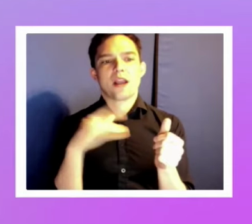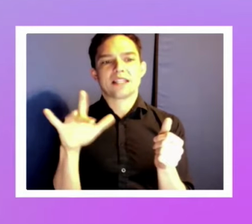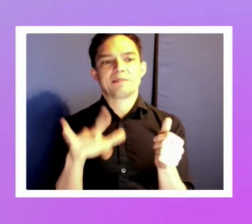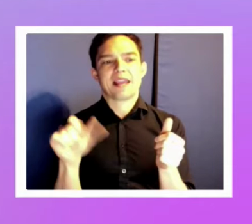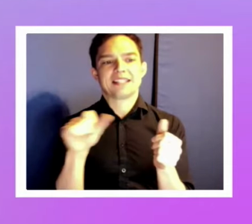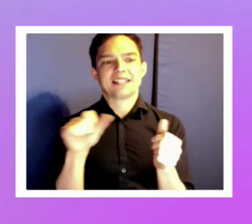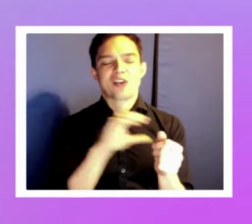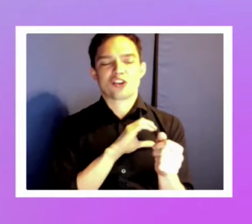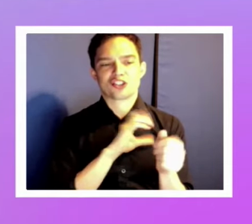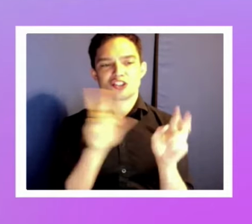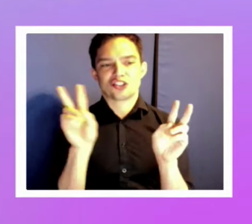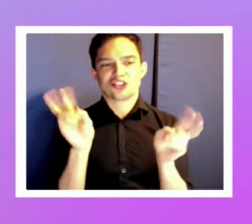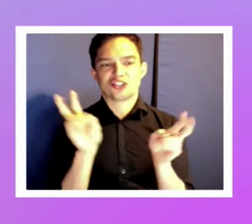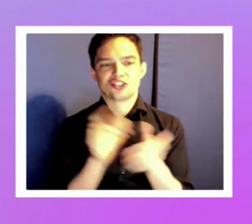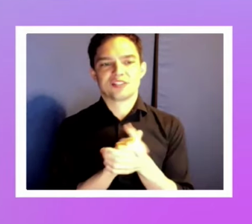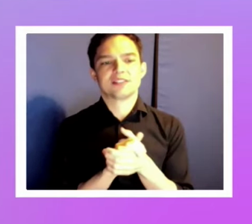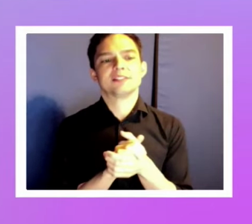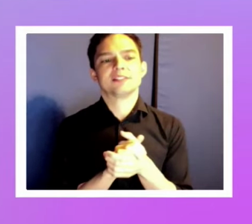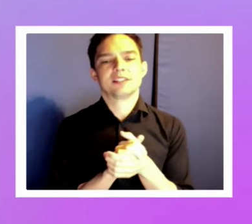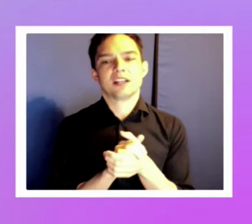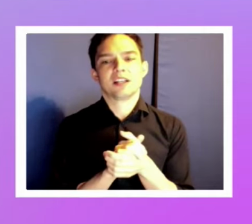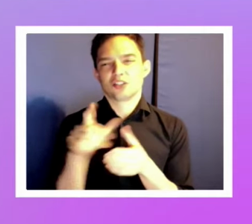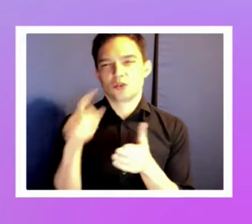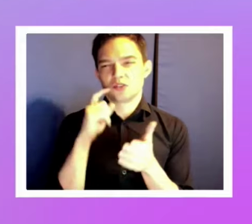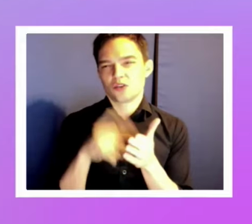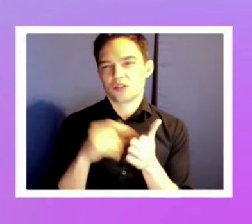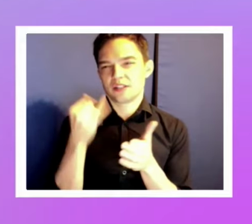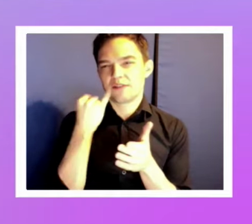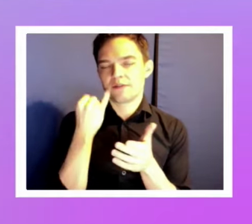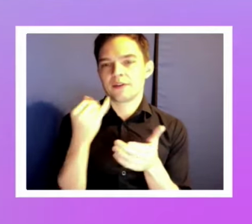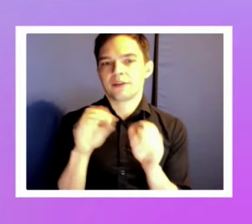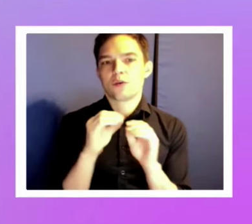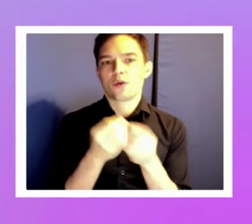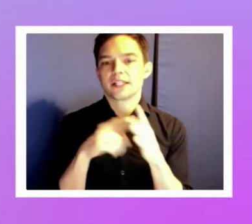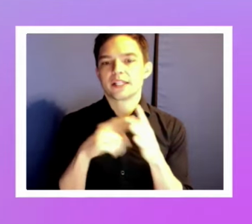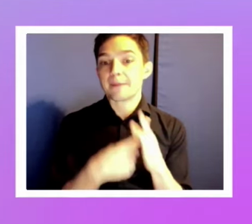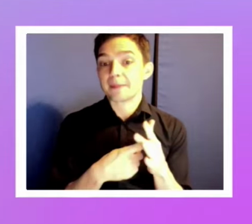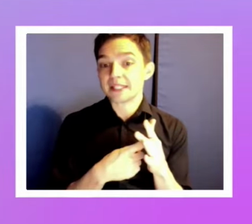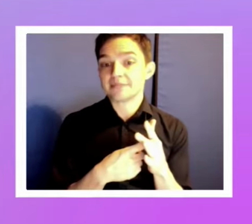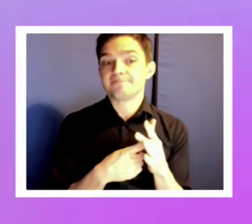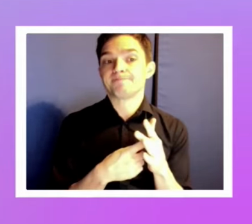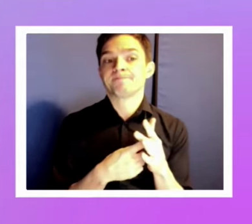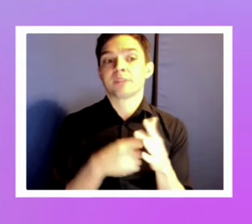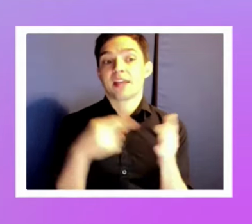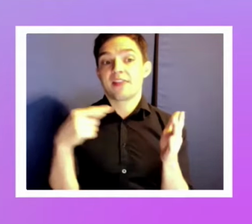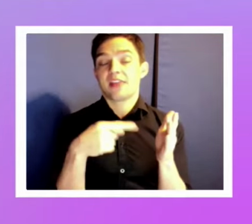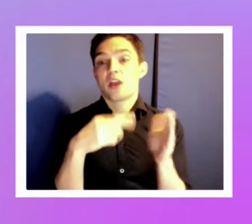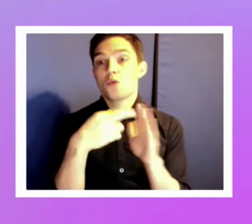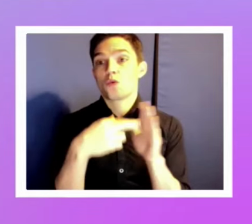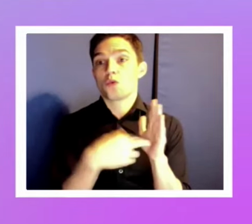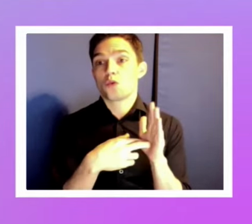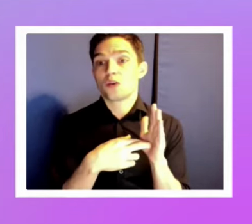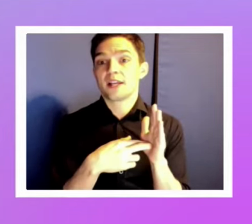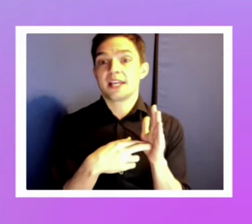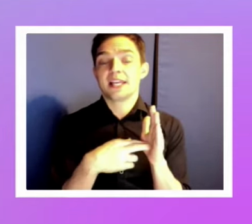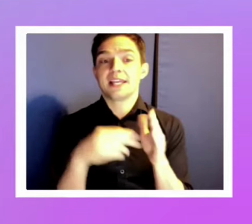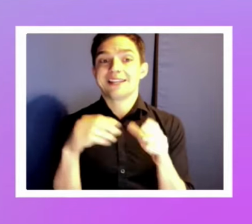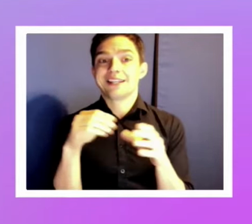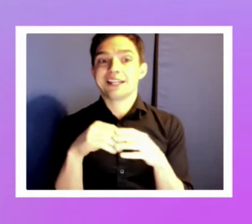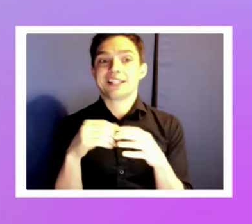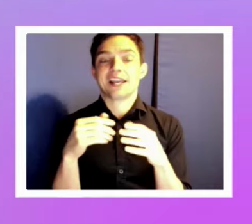see that if an organization implements this rule in a naive way, they might